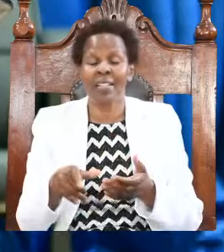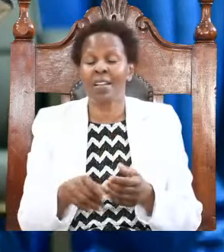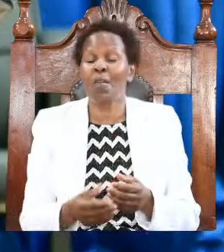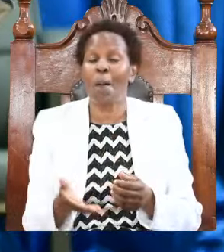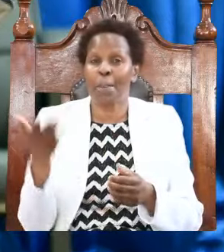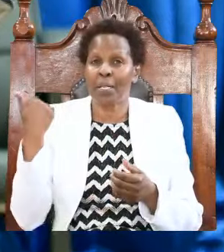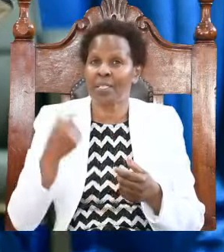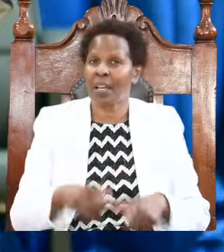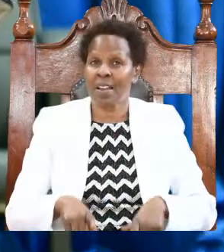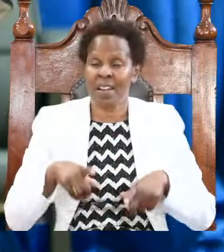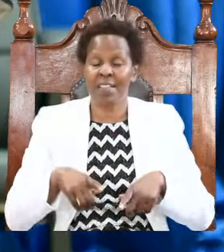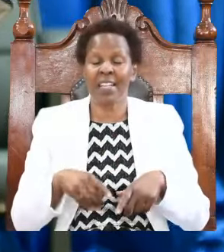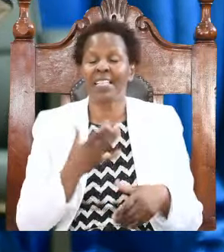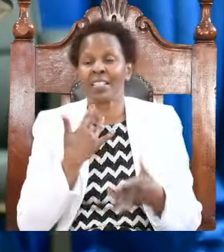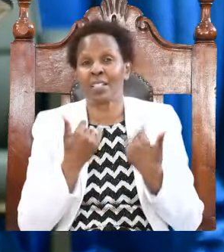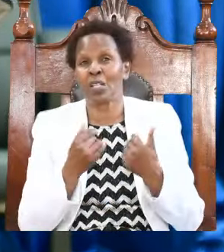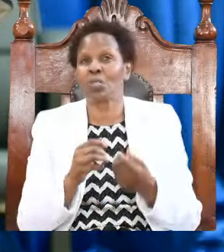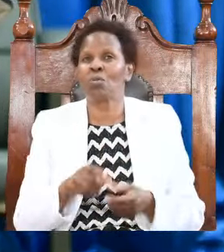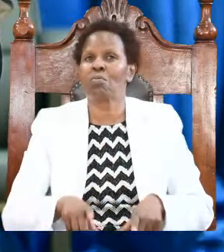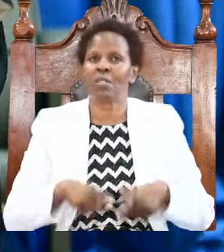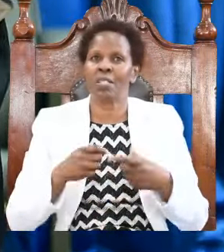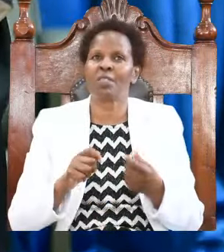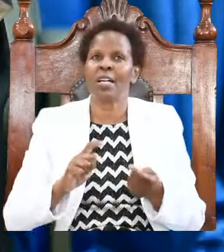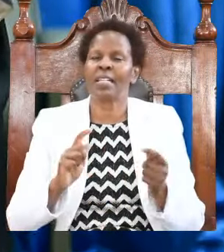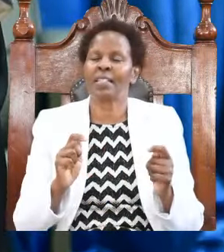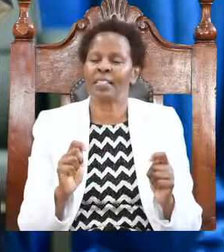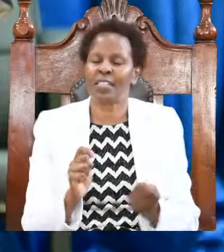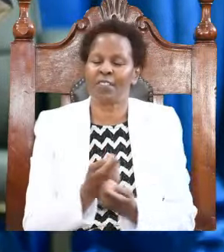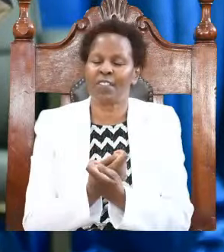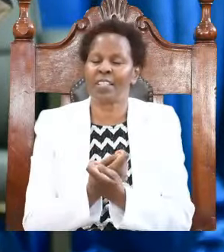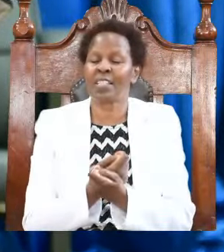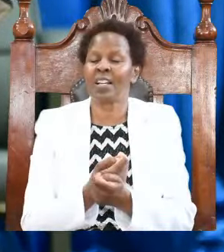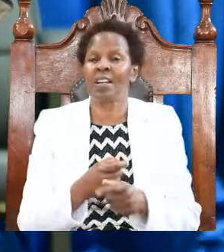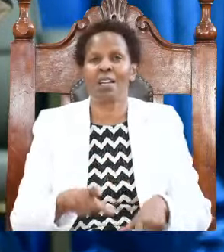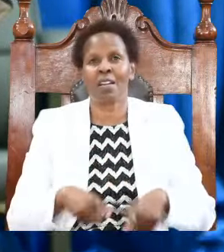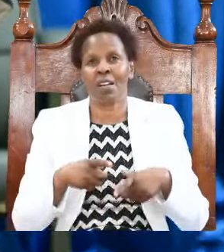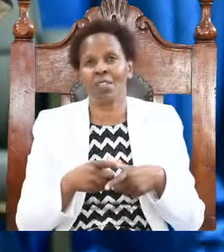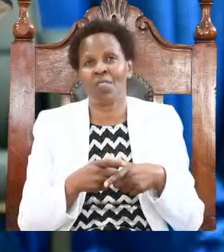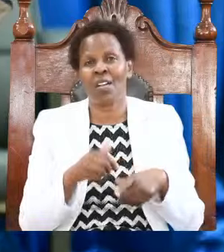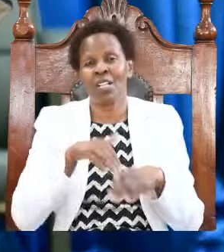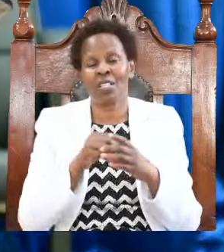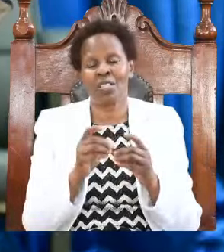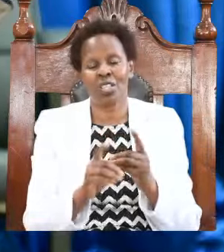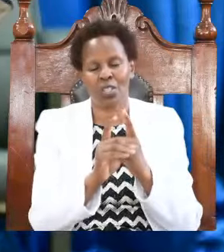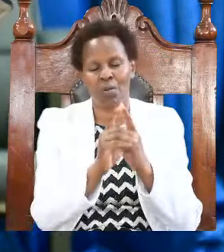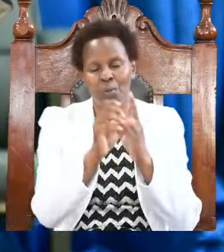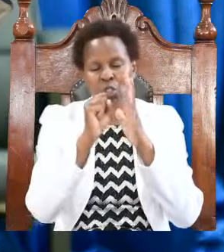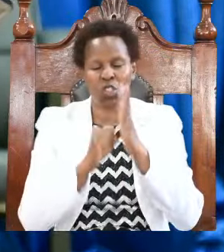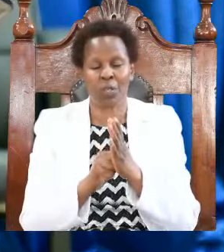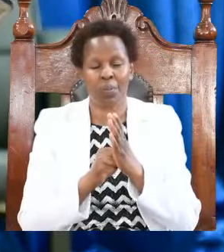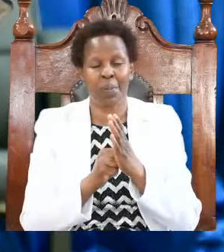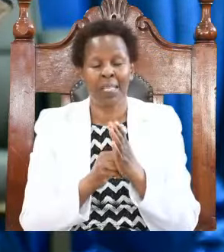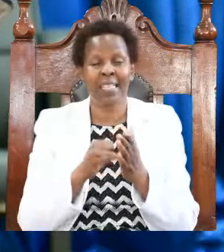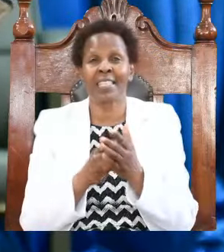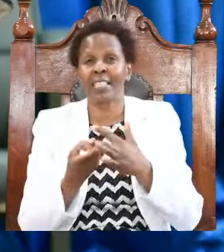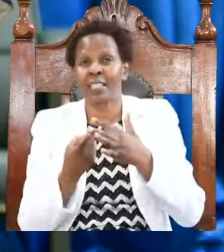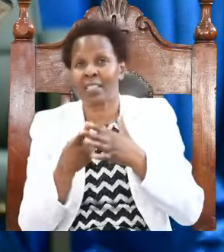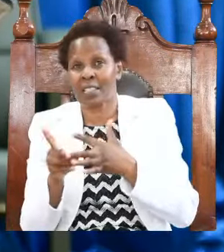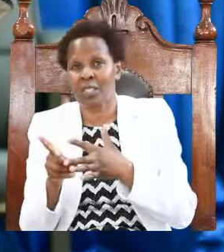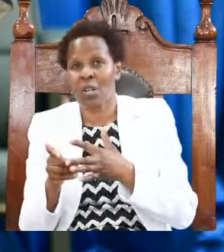we want to live differently. And any discipleship, it's important to note that discipleship starts with